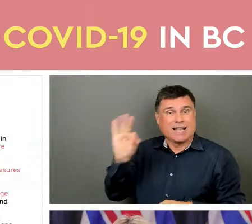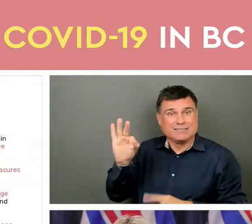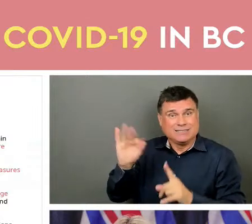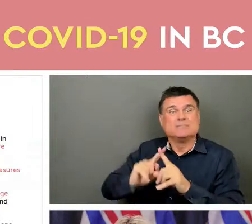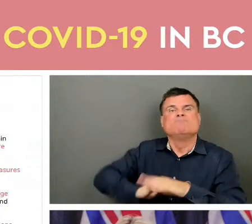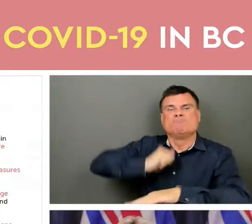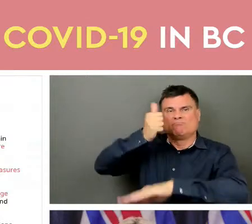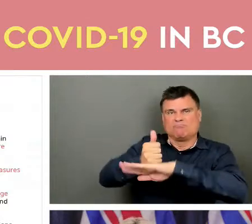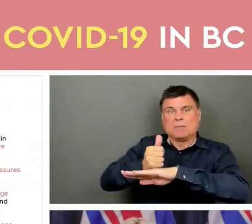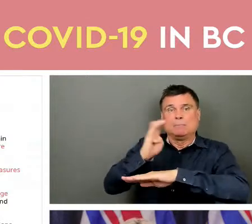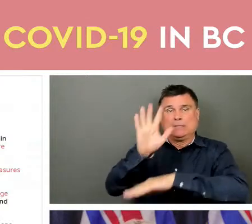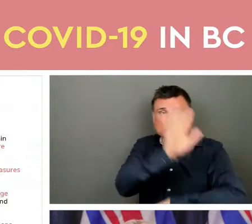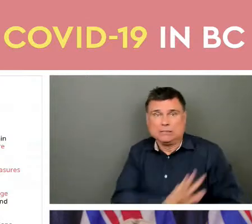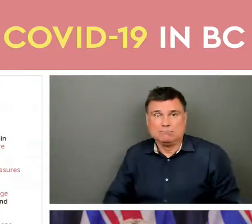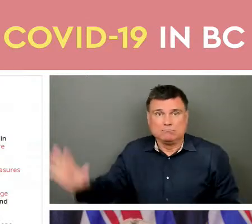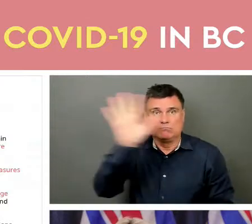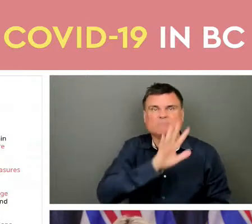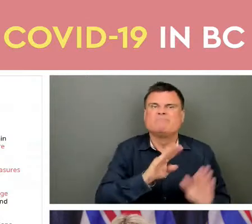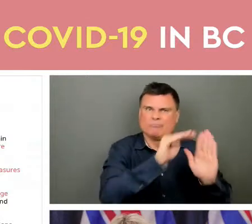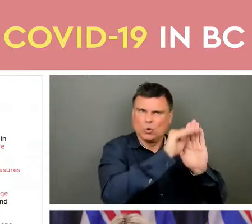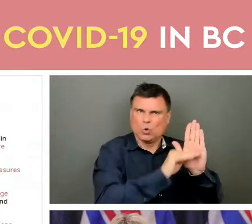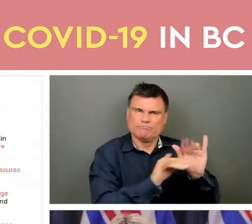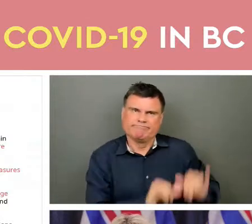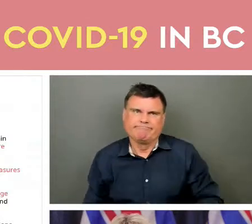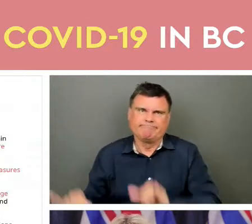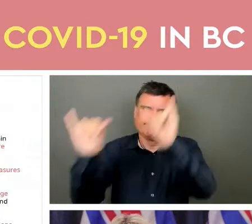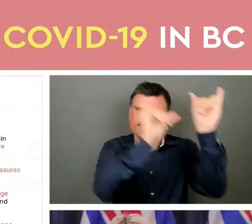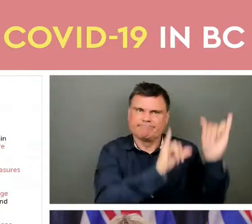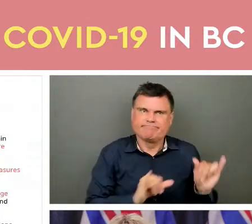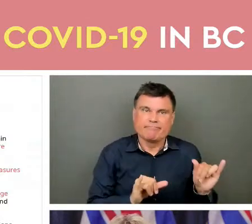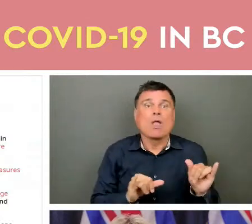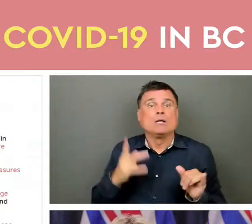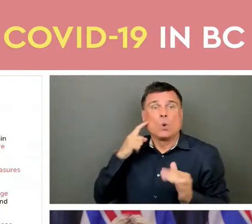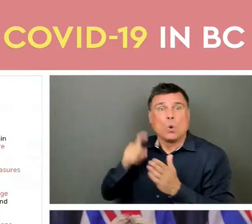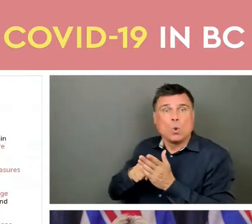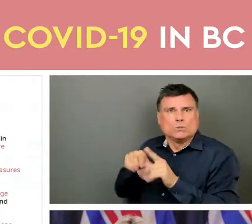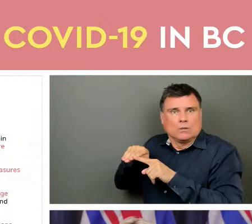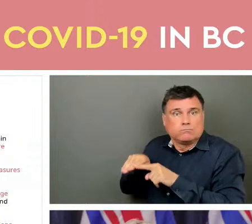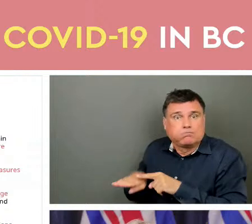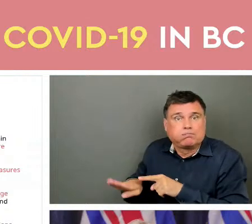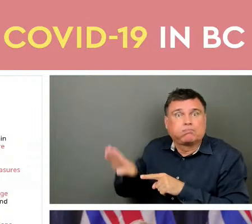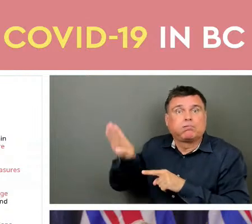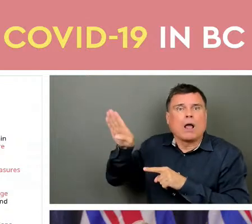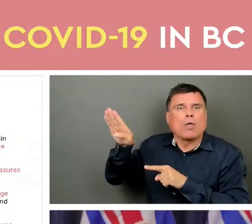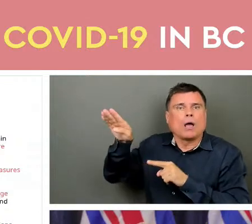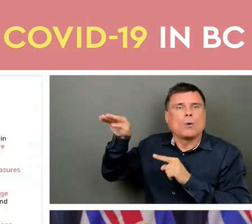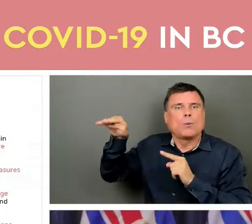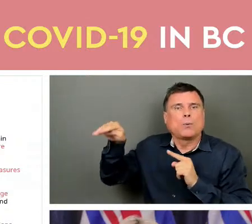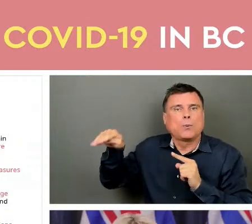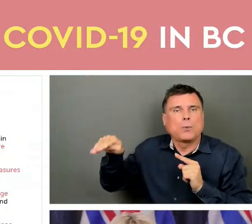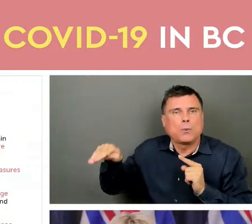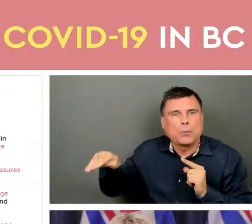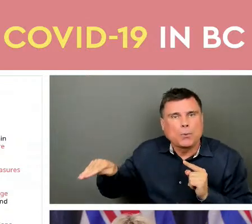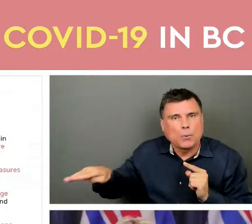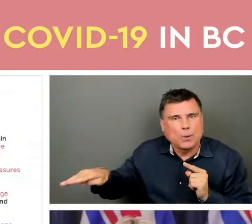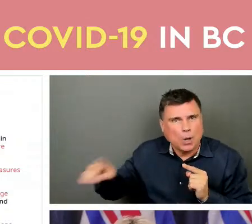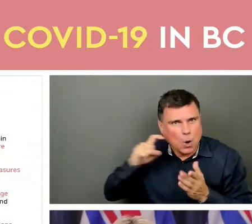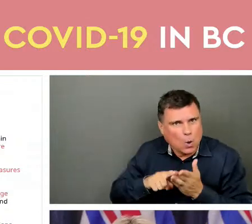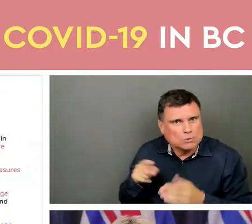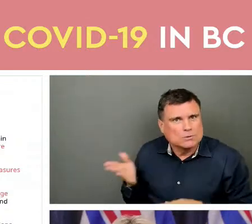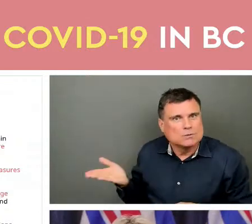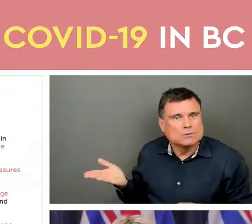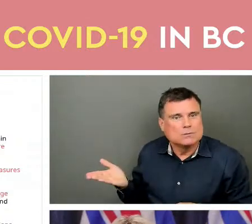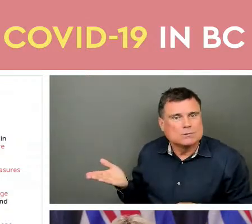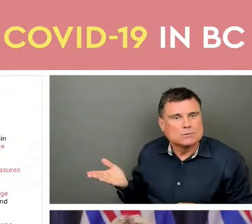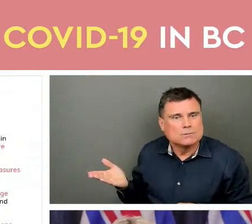province-wide restrictions. And as you can see, our reported cases came down. And that's because we know that people changed